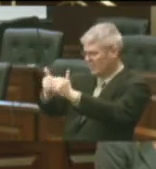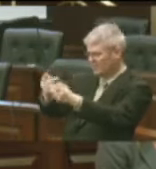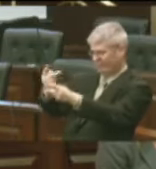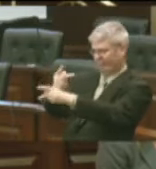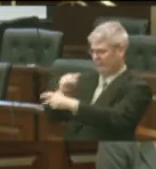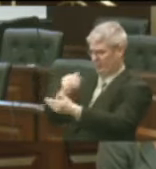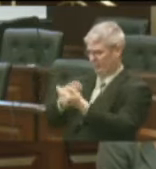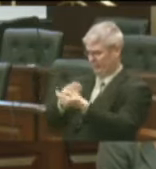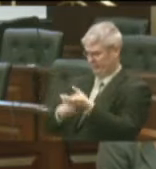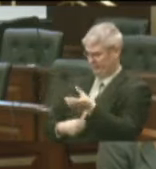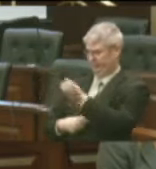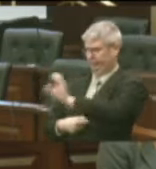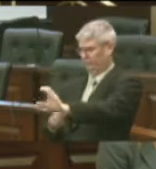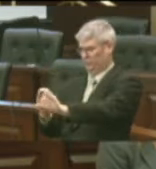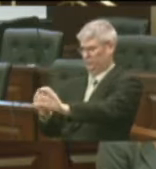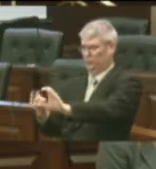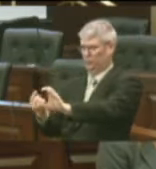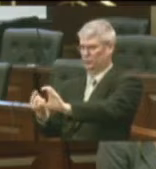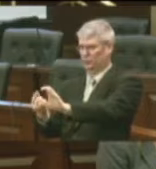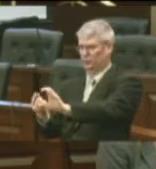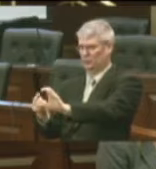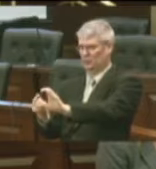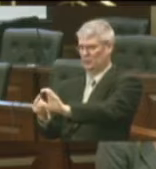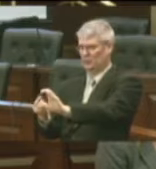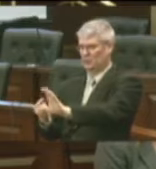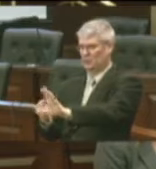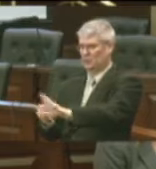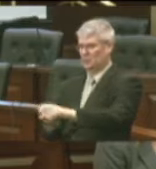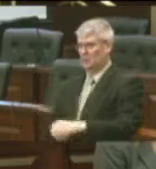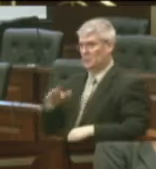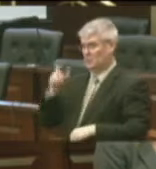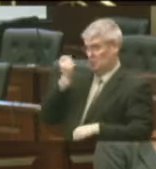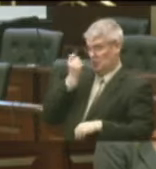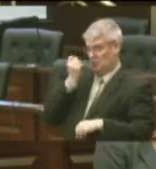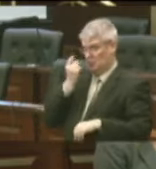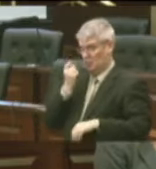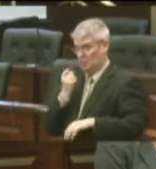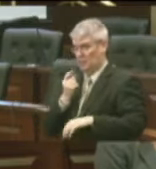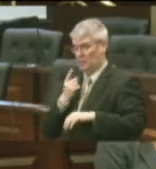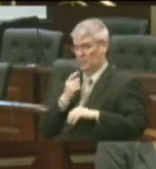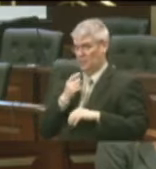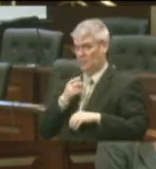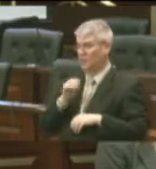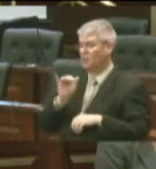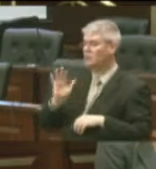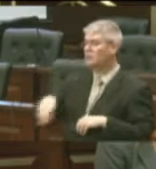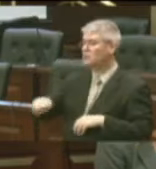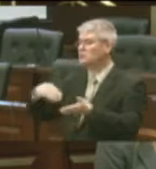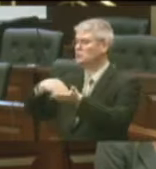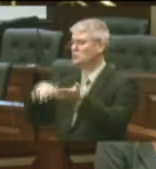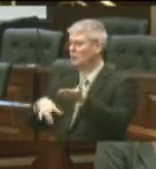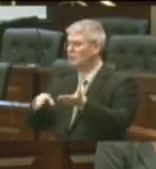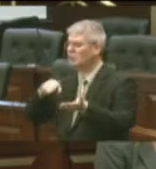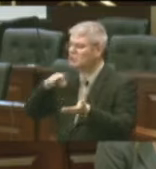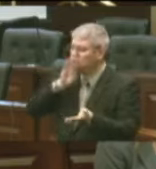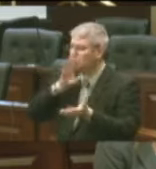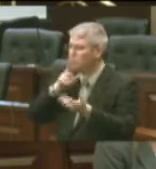the impact on students. And if that's, being competitive on teacher pay, if it's for more,